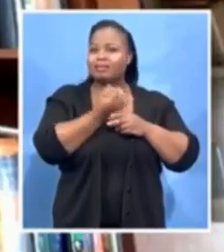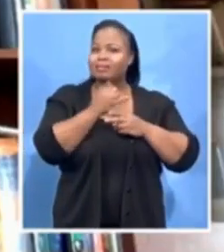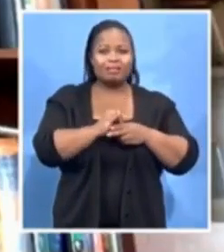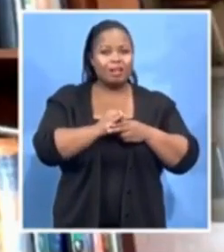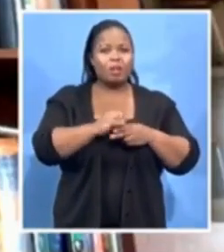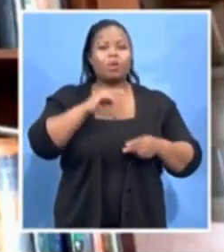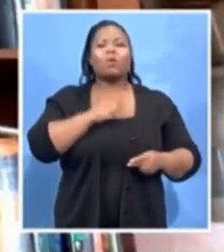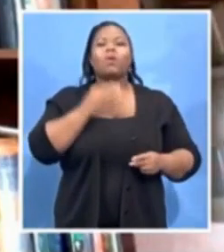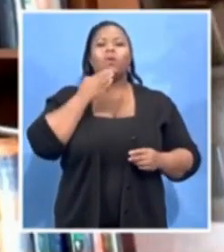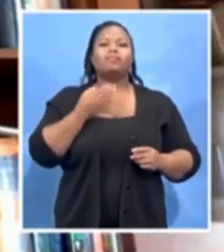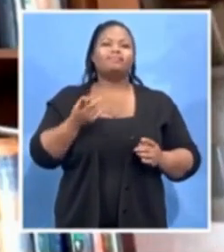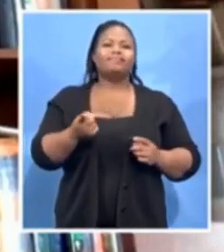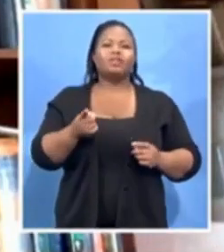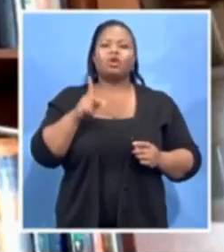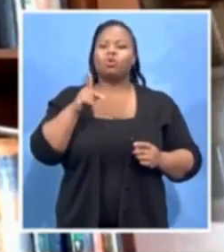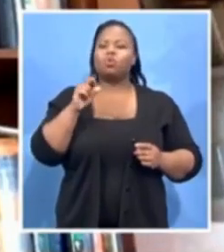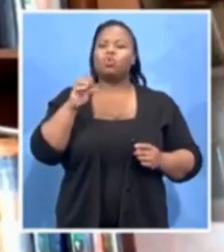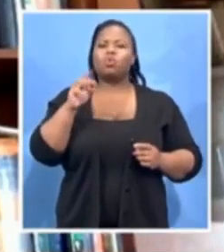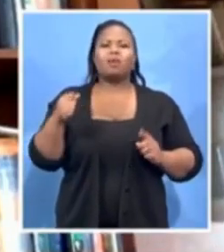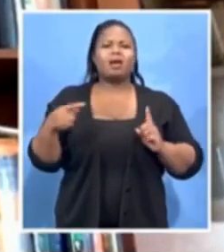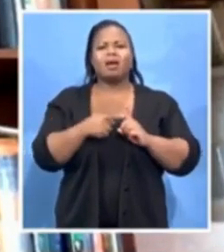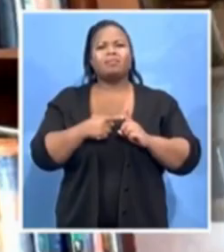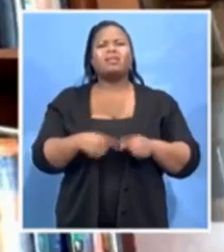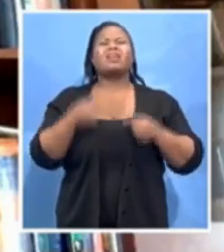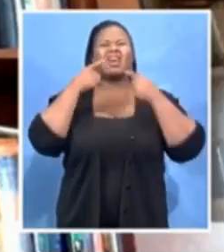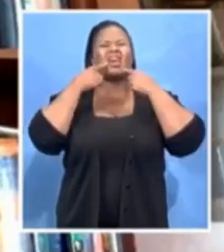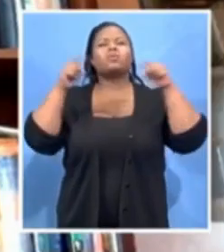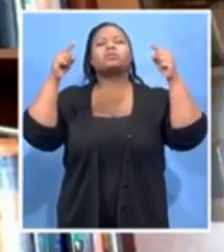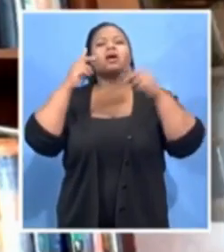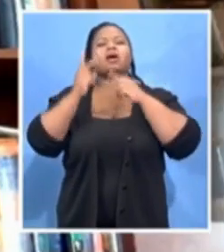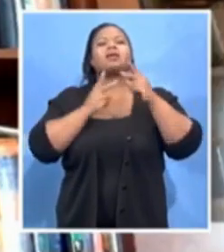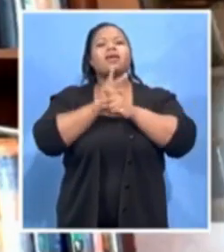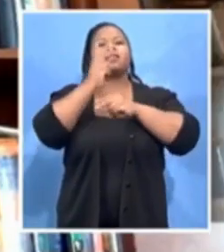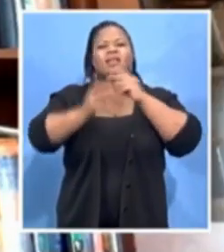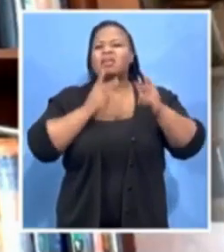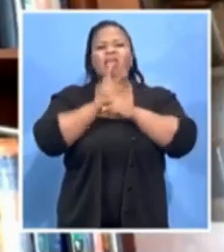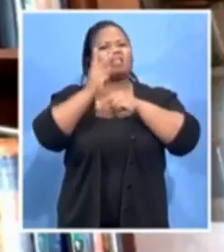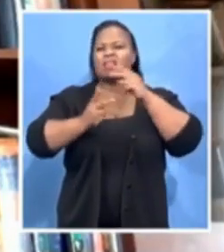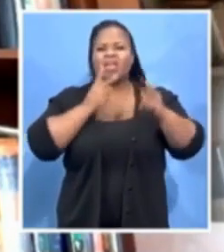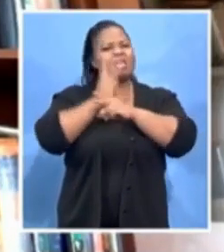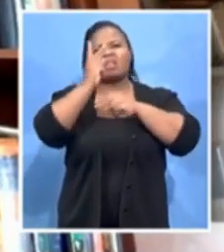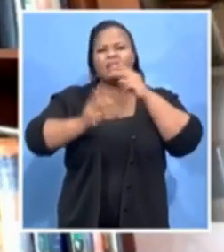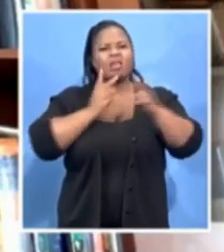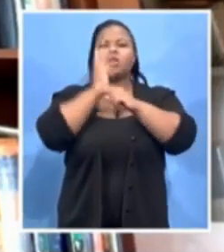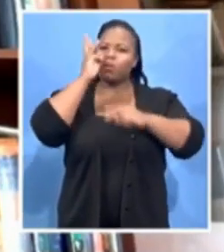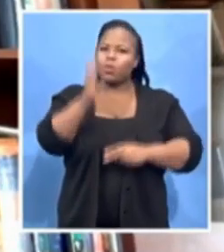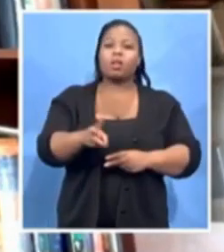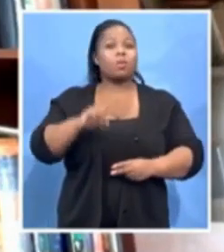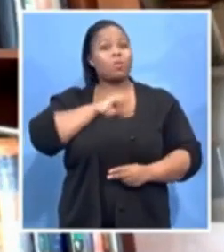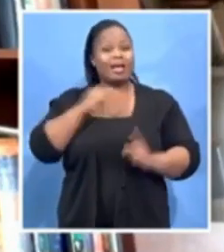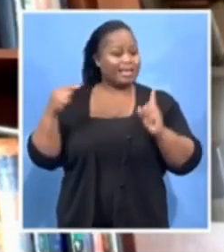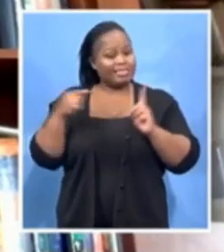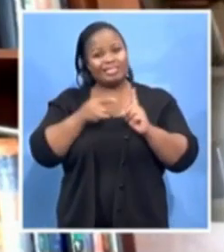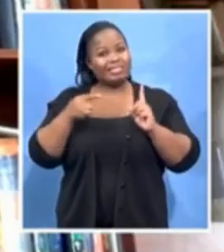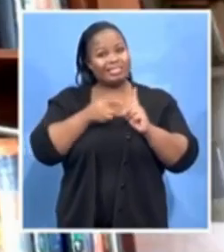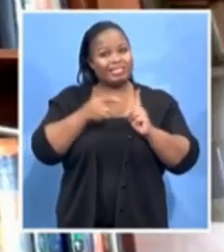whose name I shall pronounce and state ad nauseum today, because actually he is the high priest of